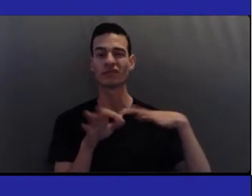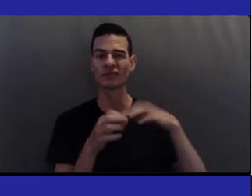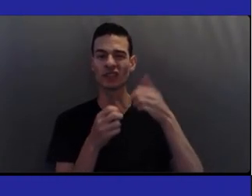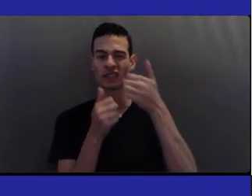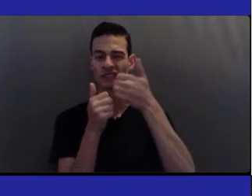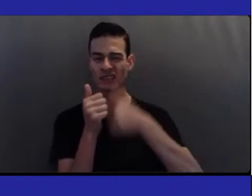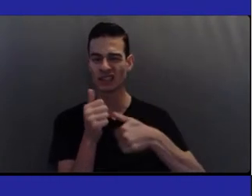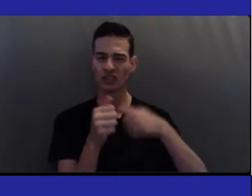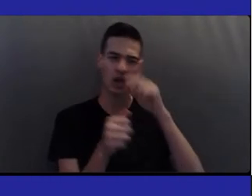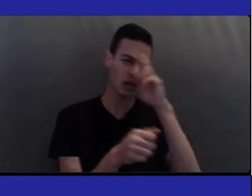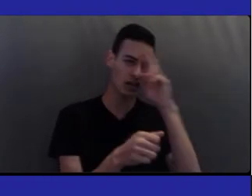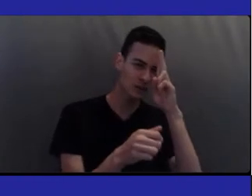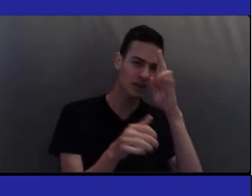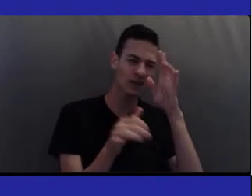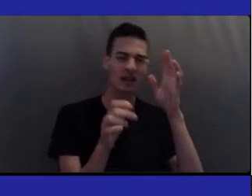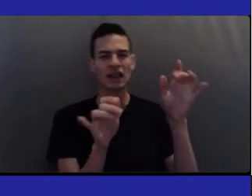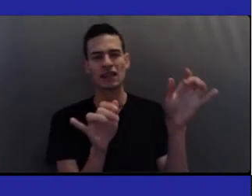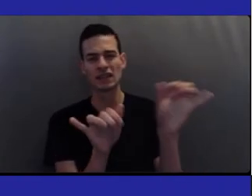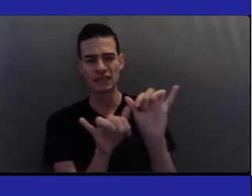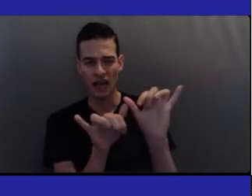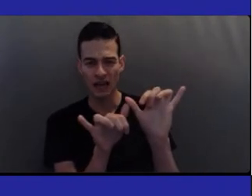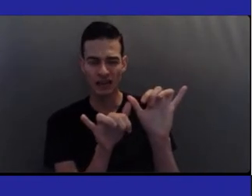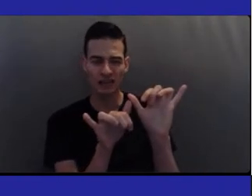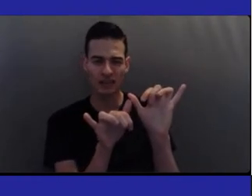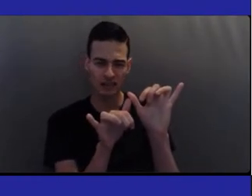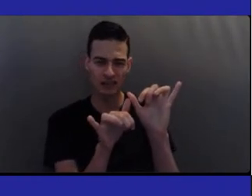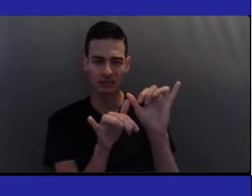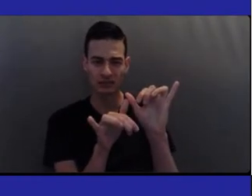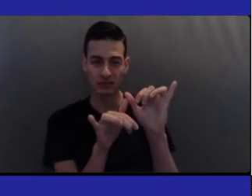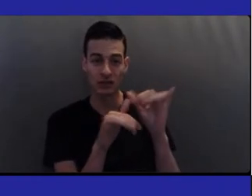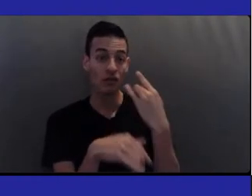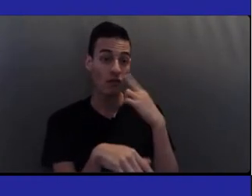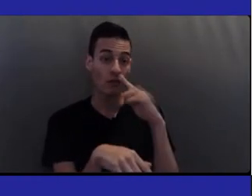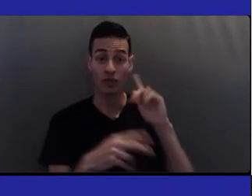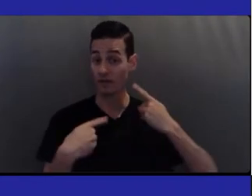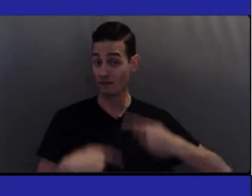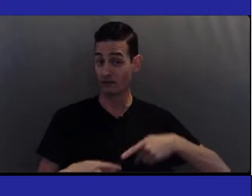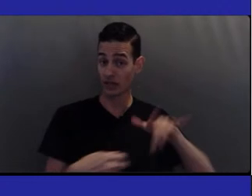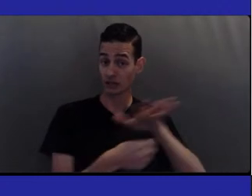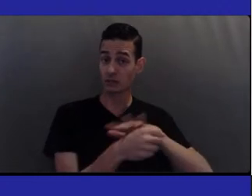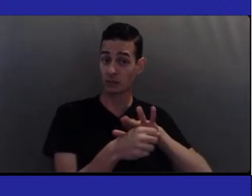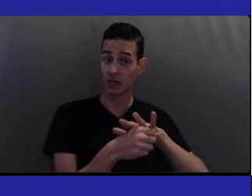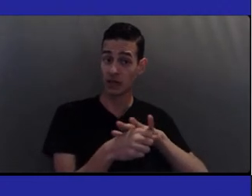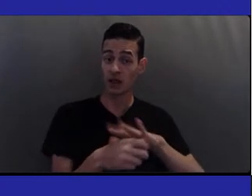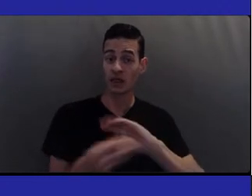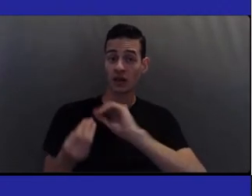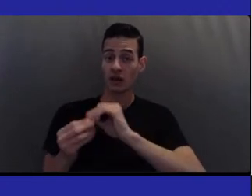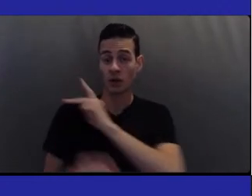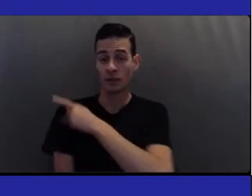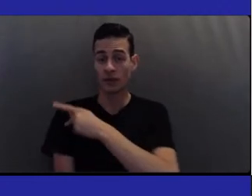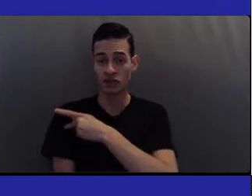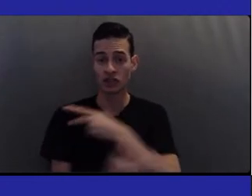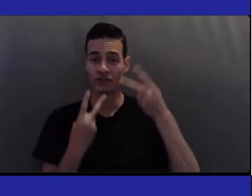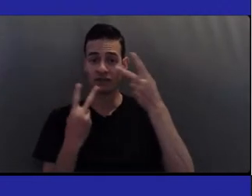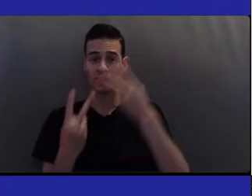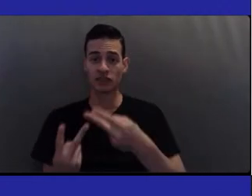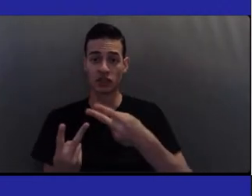size needs, the size of the physical space, the number of patients and visitors expected to be served, and